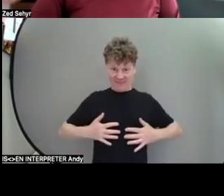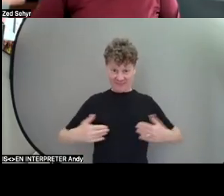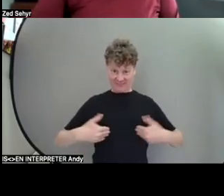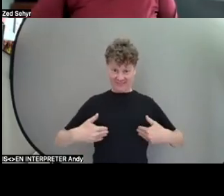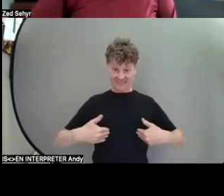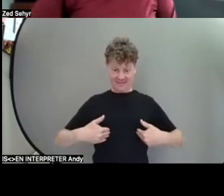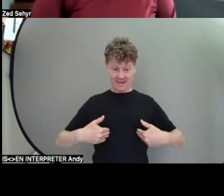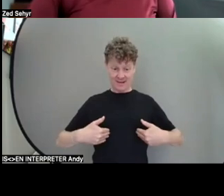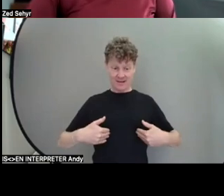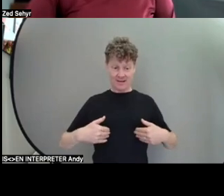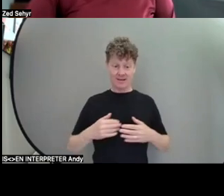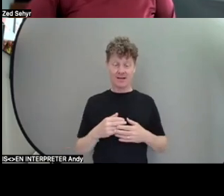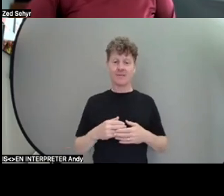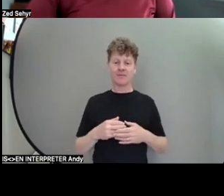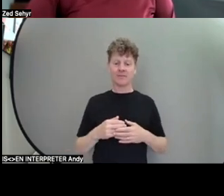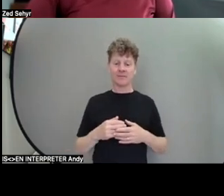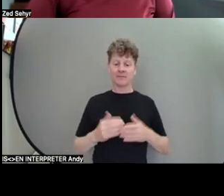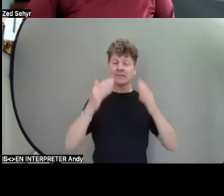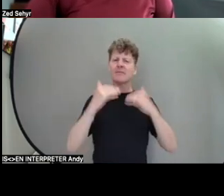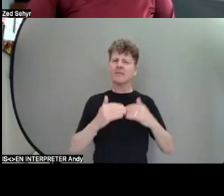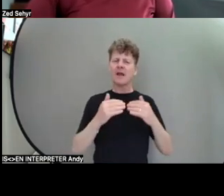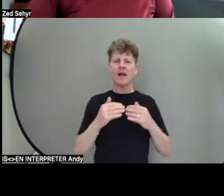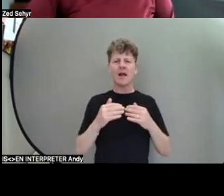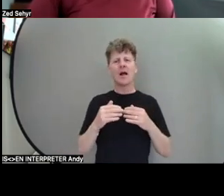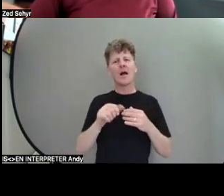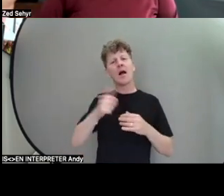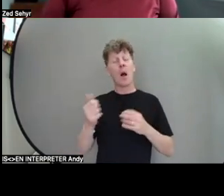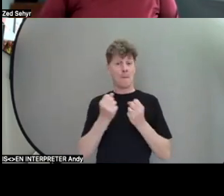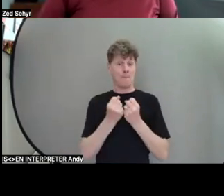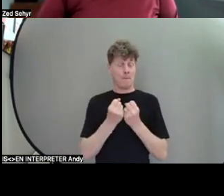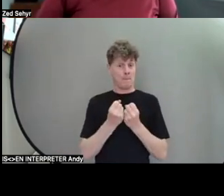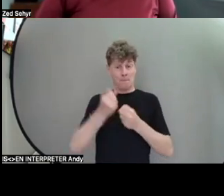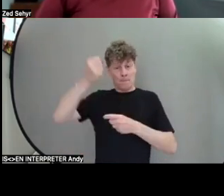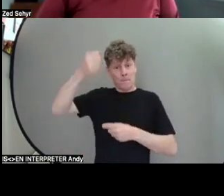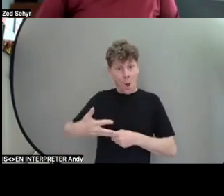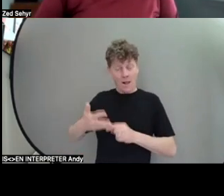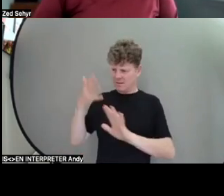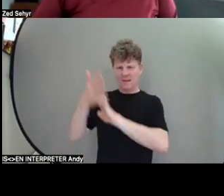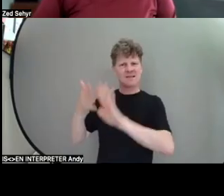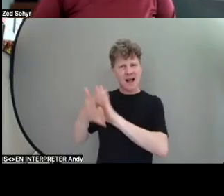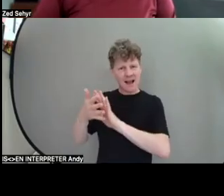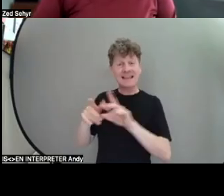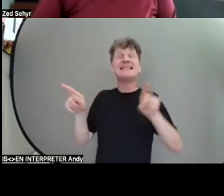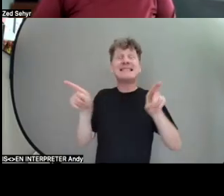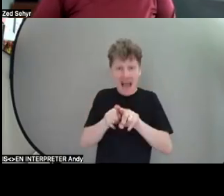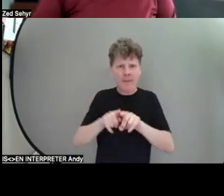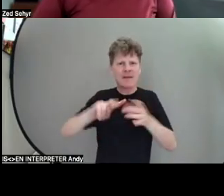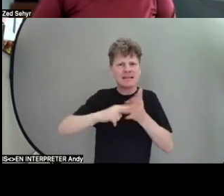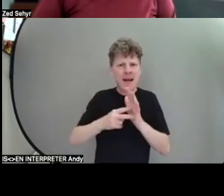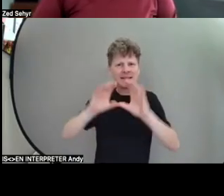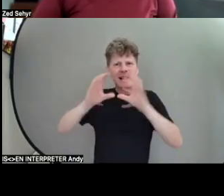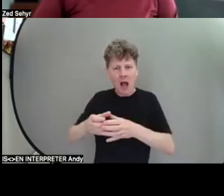these phenomenon where multiple signs share semantic category and phonological features